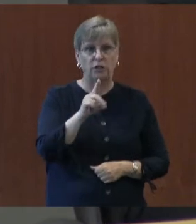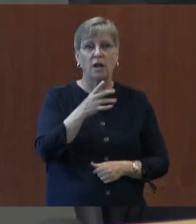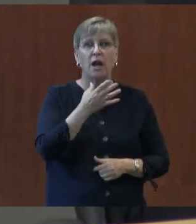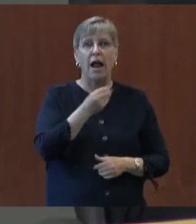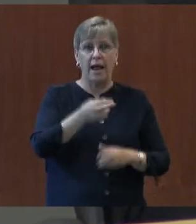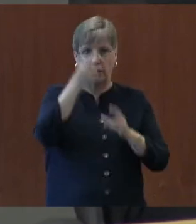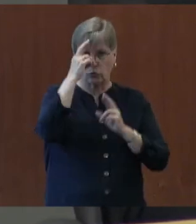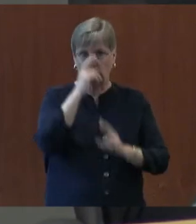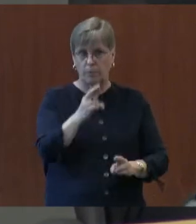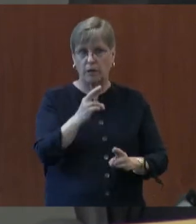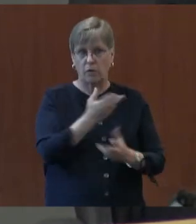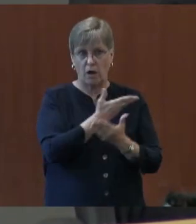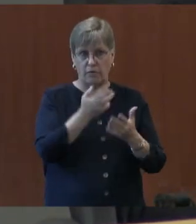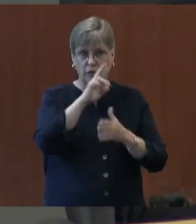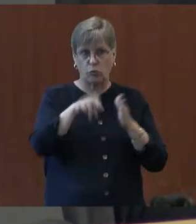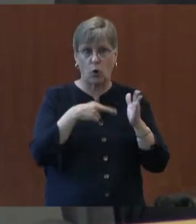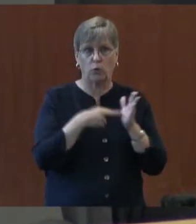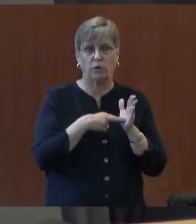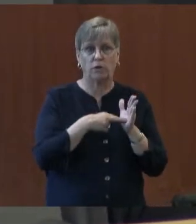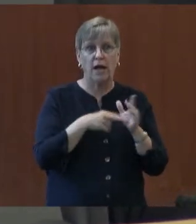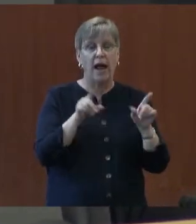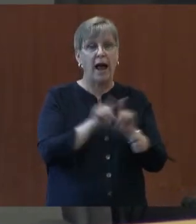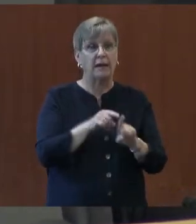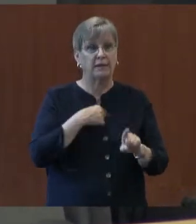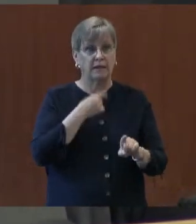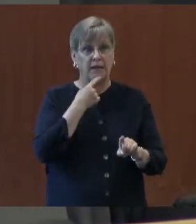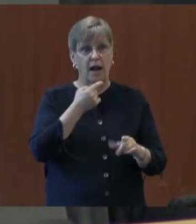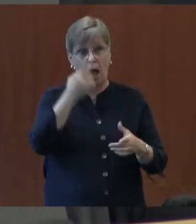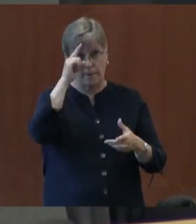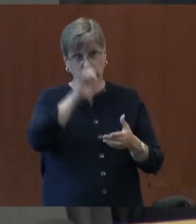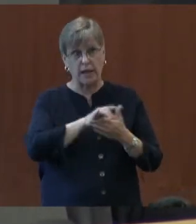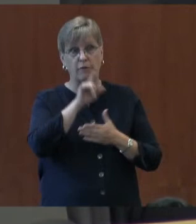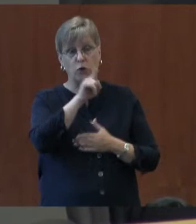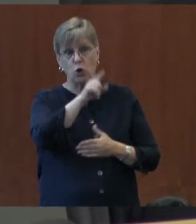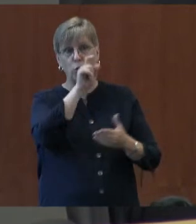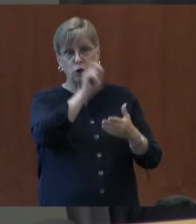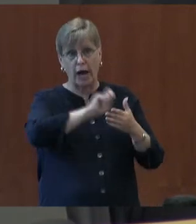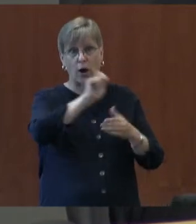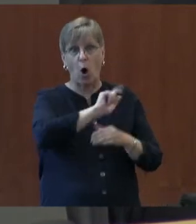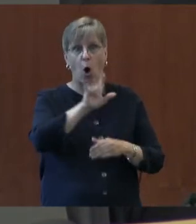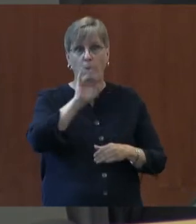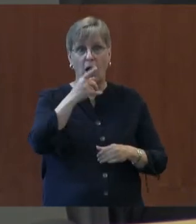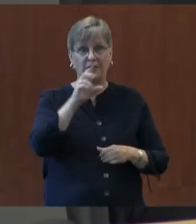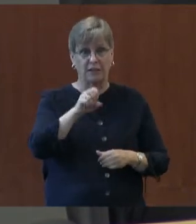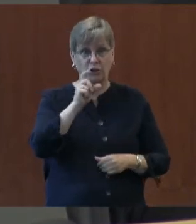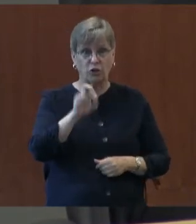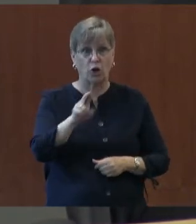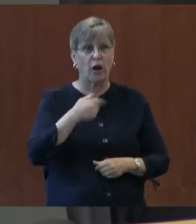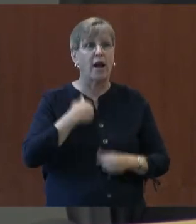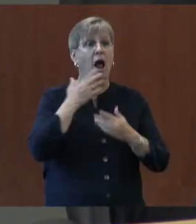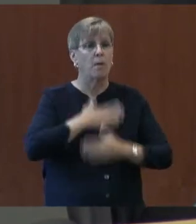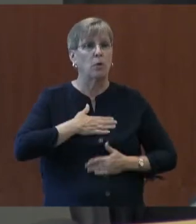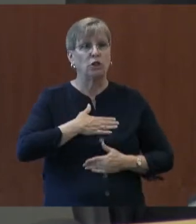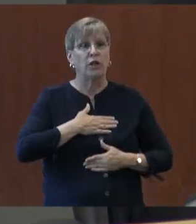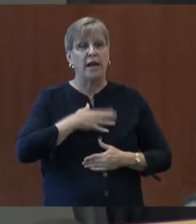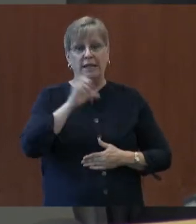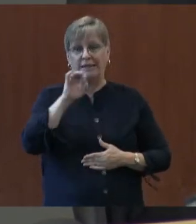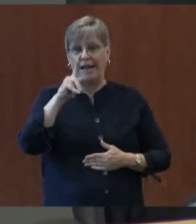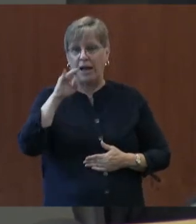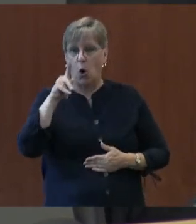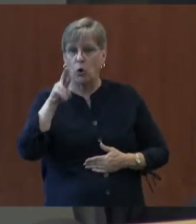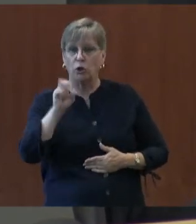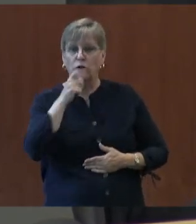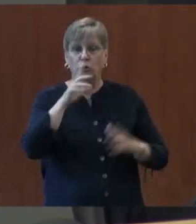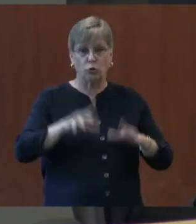is respectful of these roles. As I said, I believe you check all the boxes, sir, and I appreciate the stakeholders